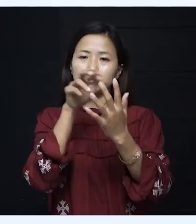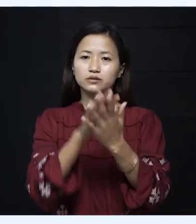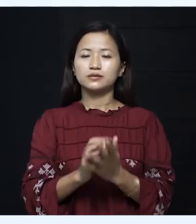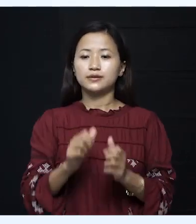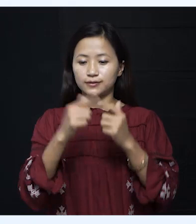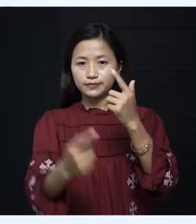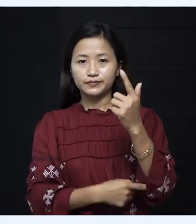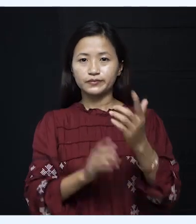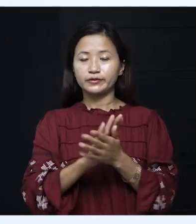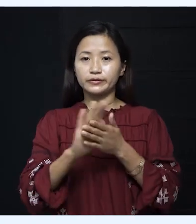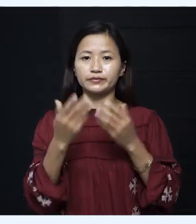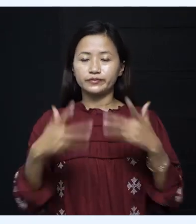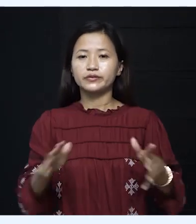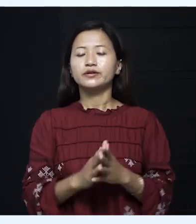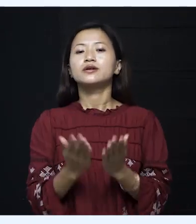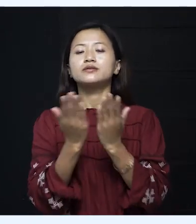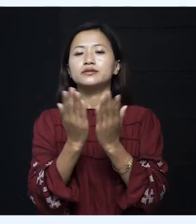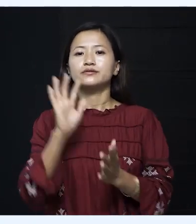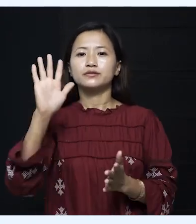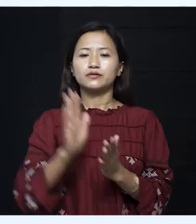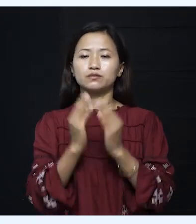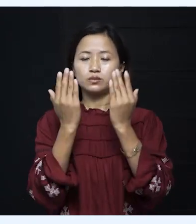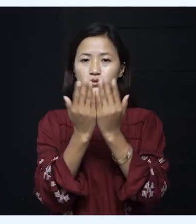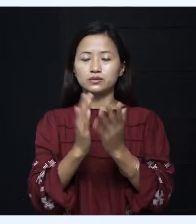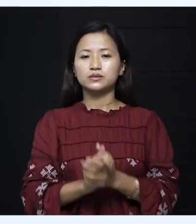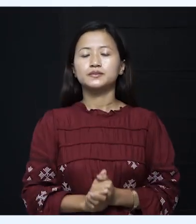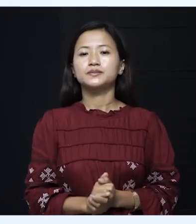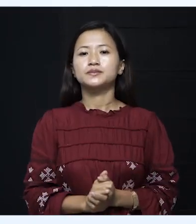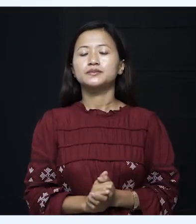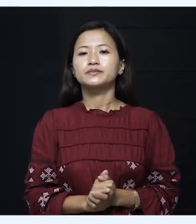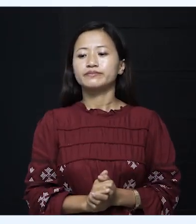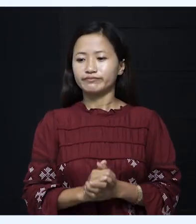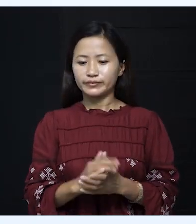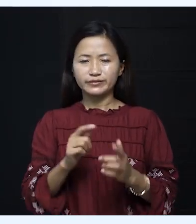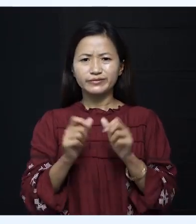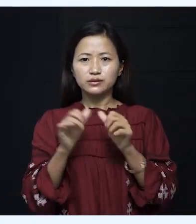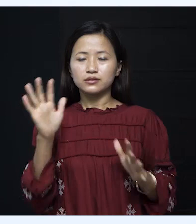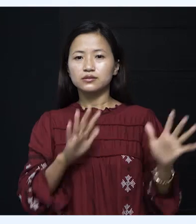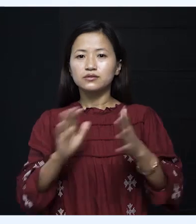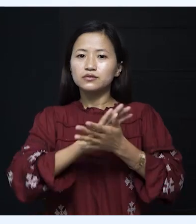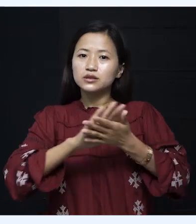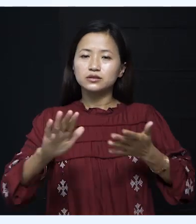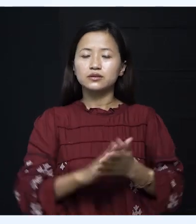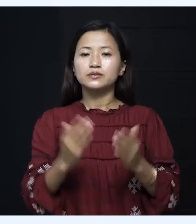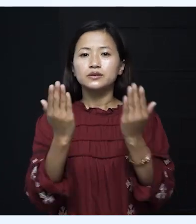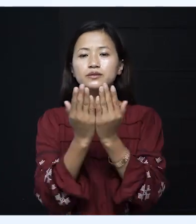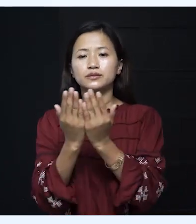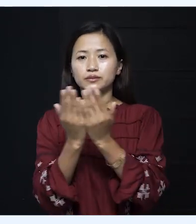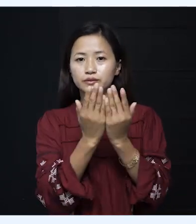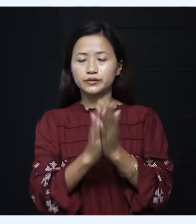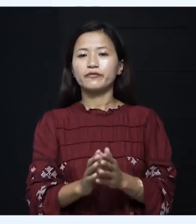Supposing he has read 5 books, the action of finishing up reading